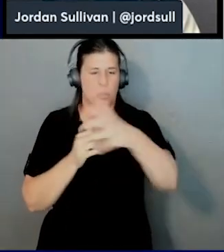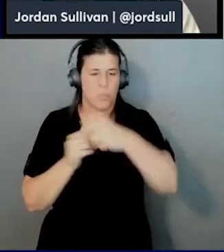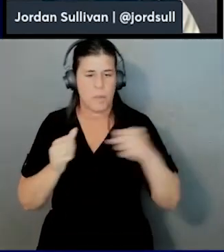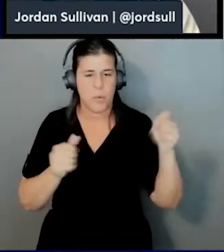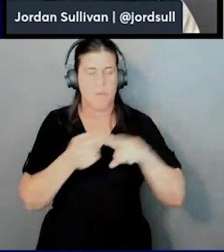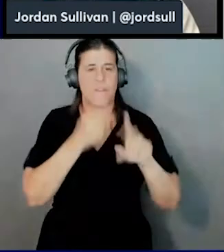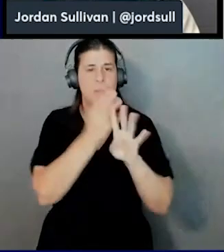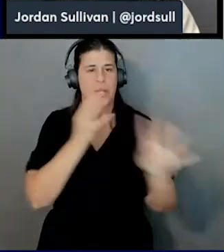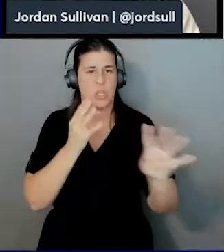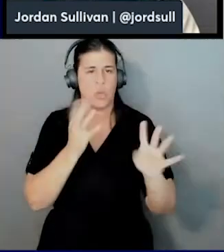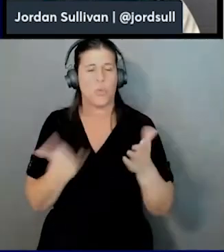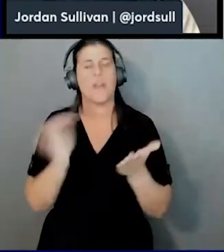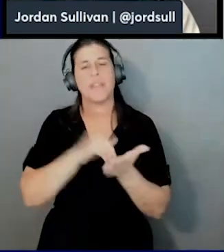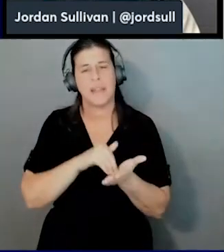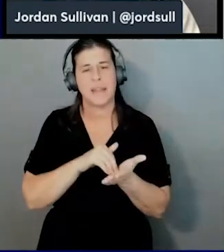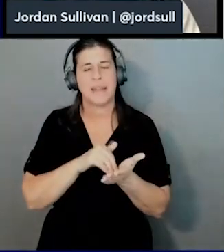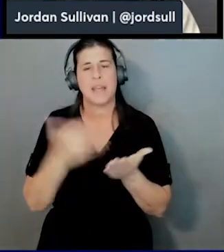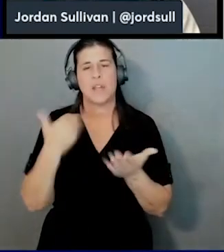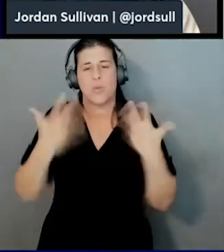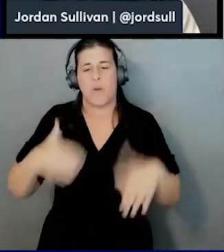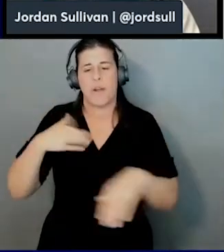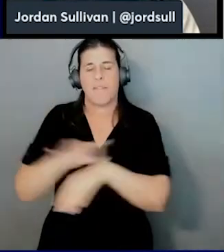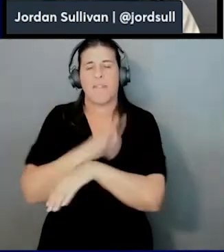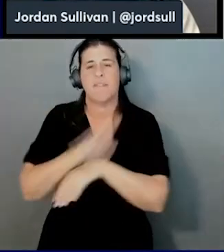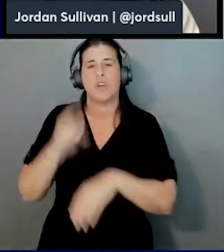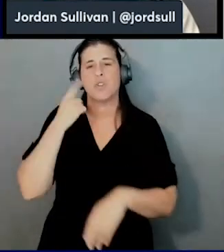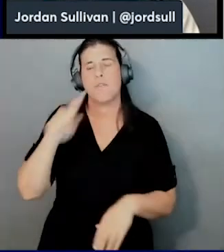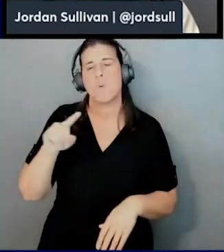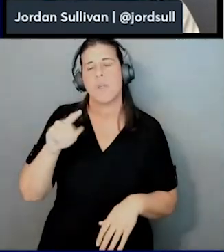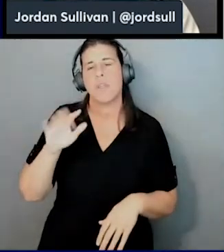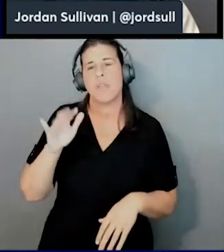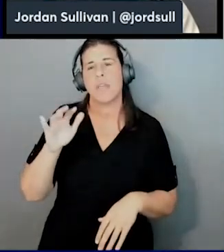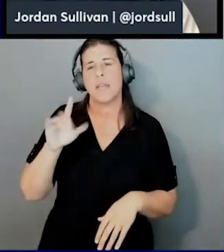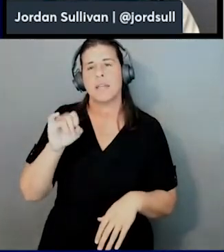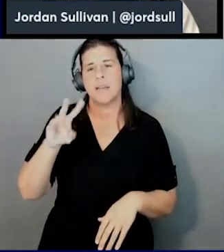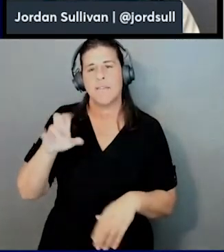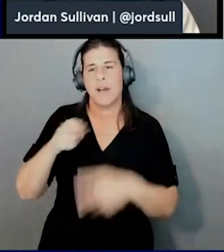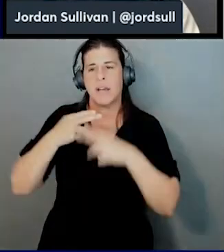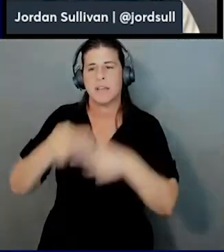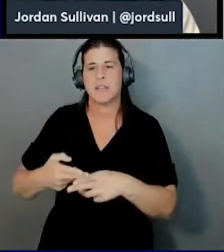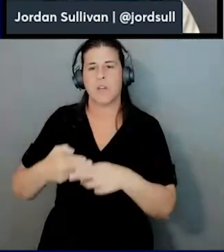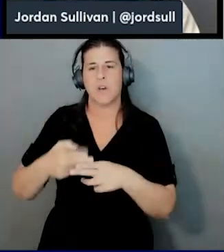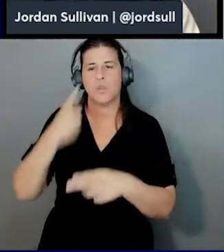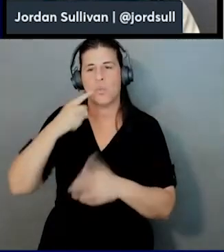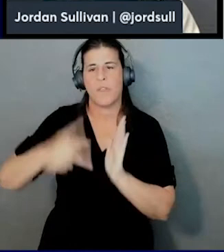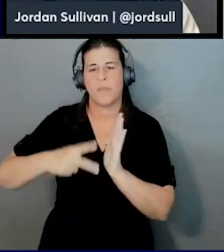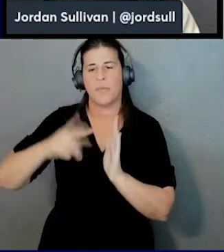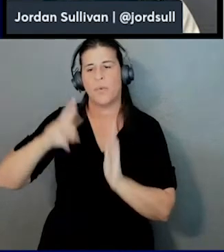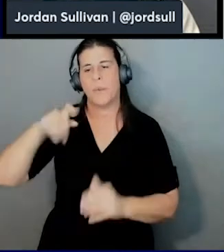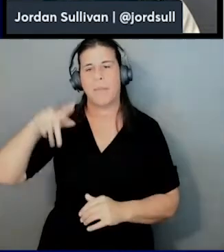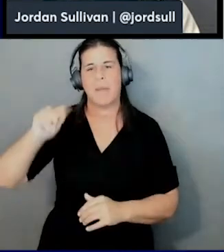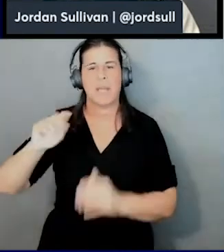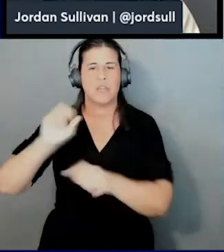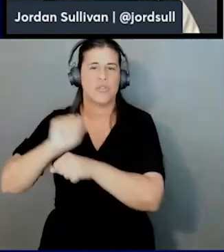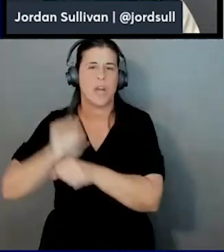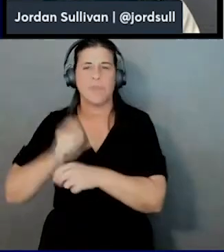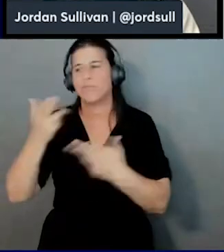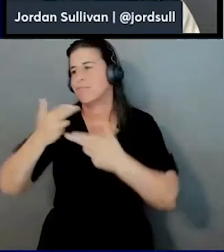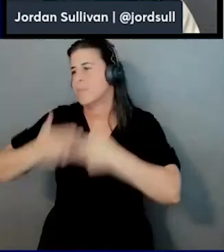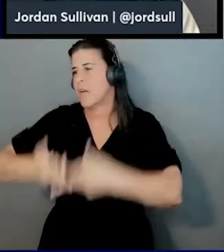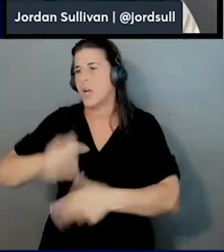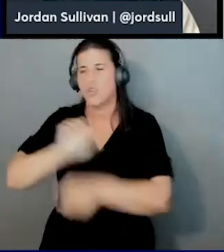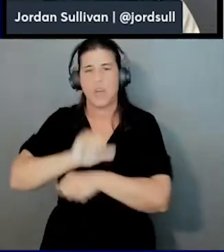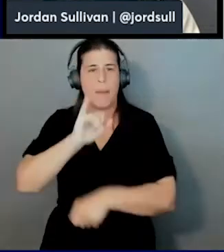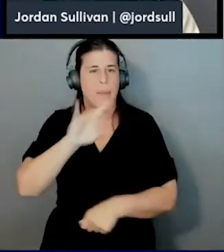again have a function for the devices called retrieve jobs. You give it like job ID, job